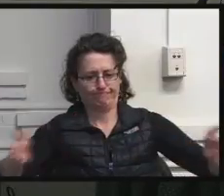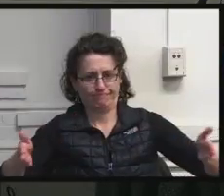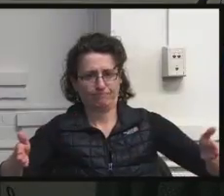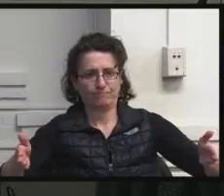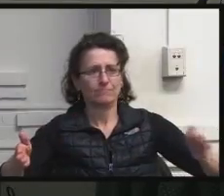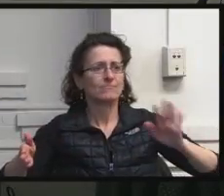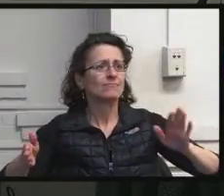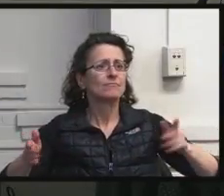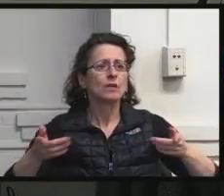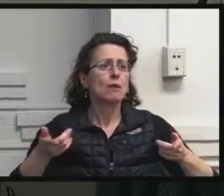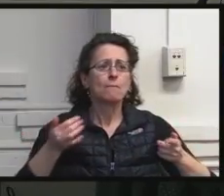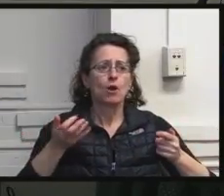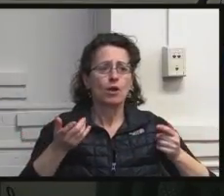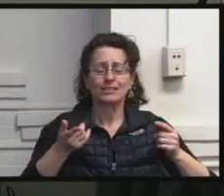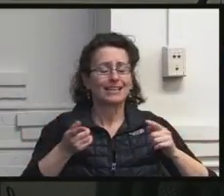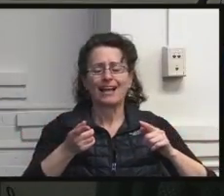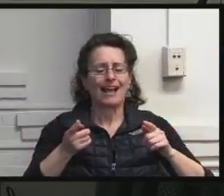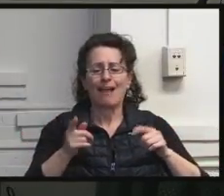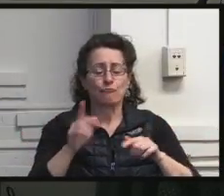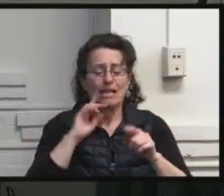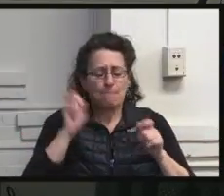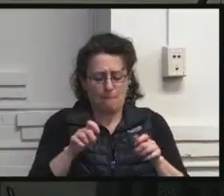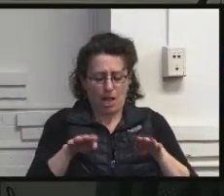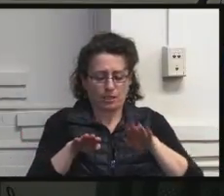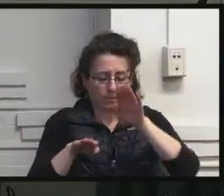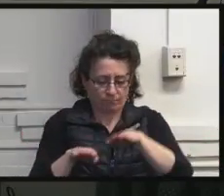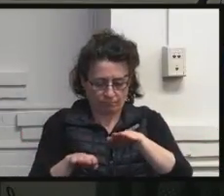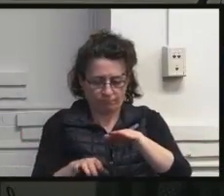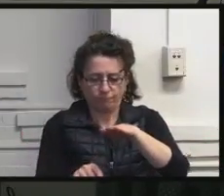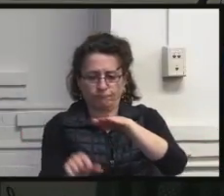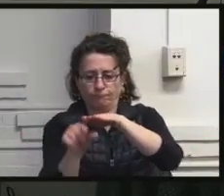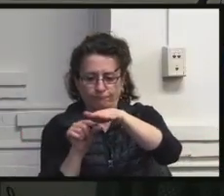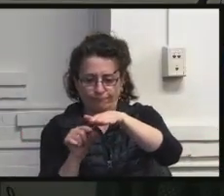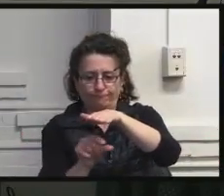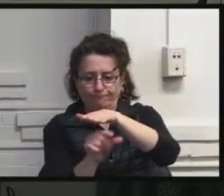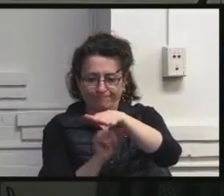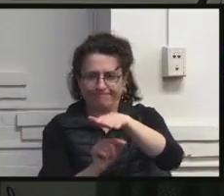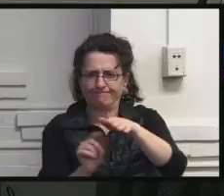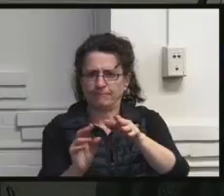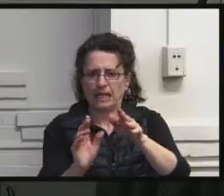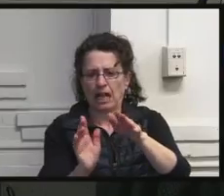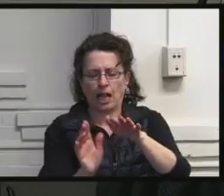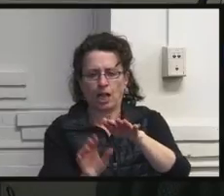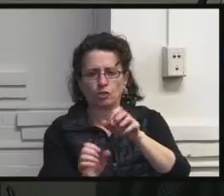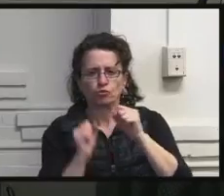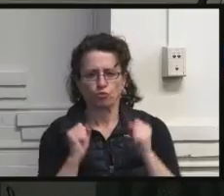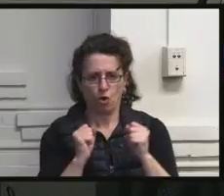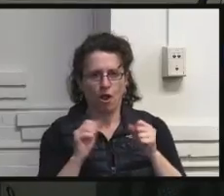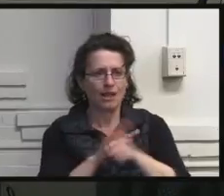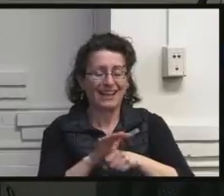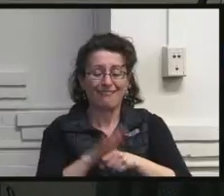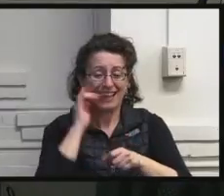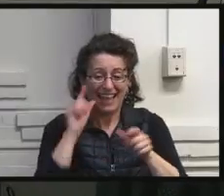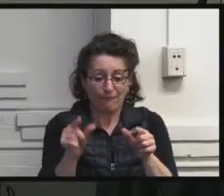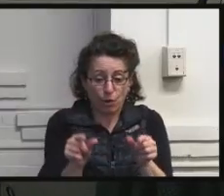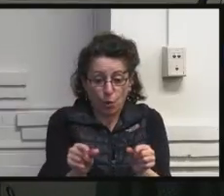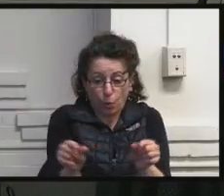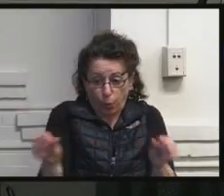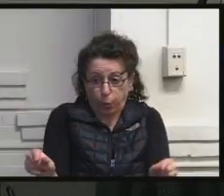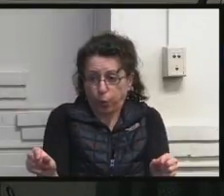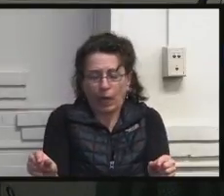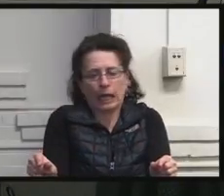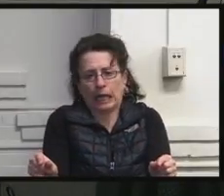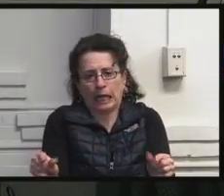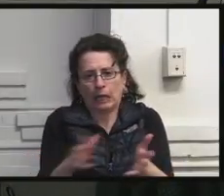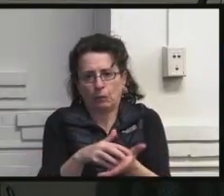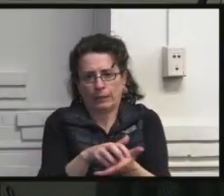beam, and you can only do that to a certain point, and then at that point it sort of fails. It's, you know, can't handle that load that's cantilevered off of the edge. So we're going to widen